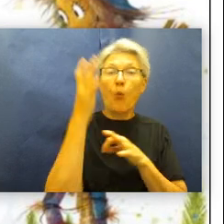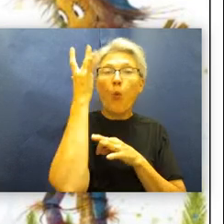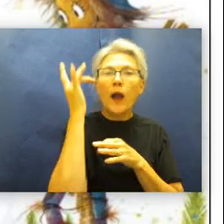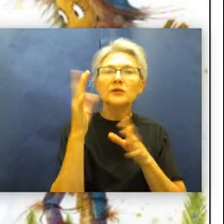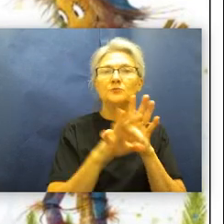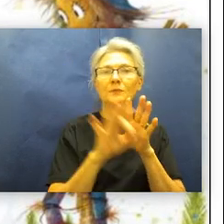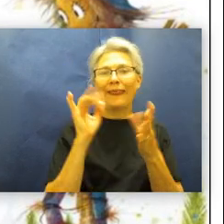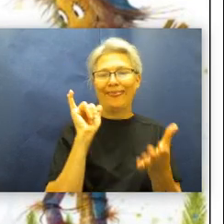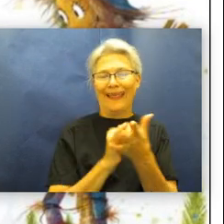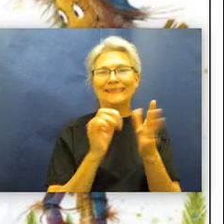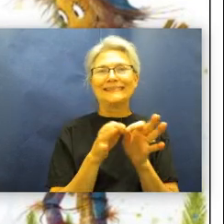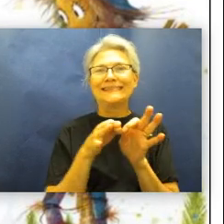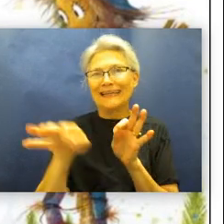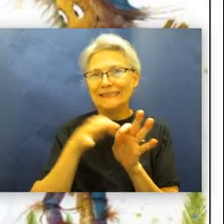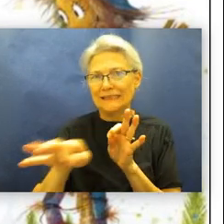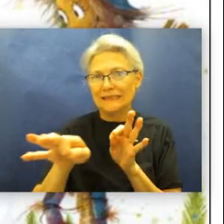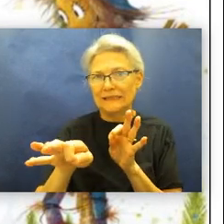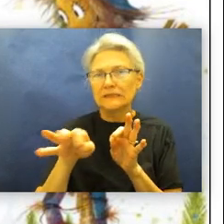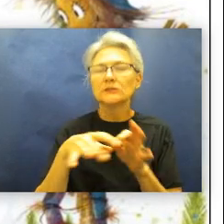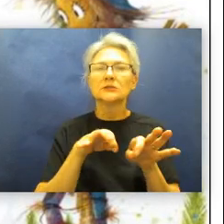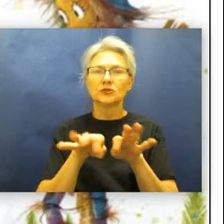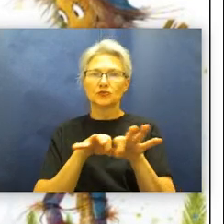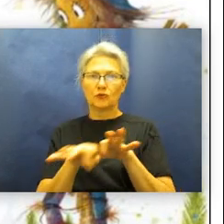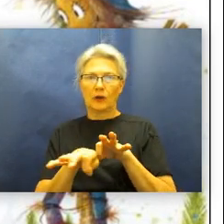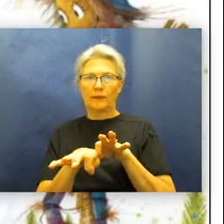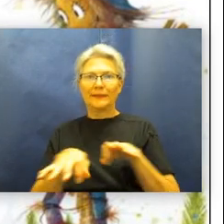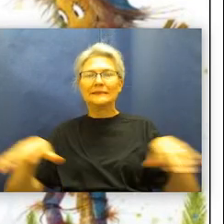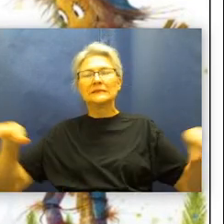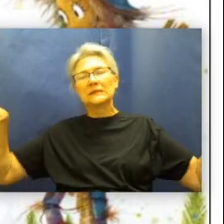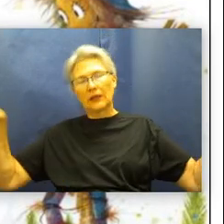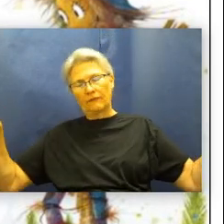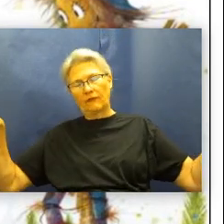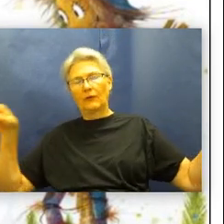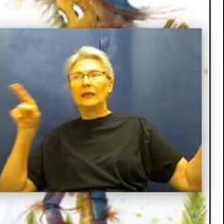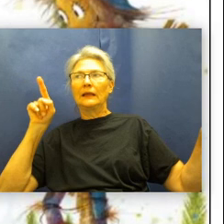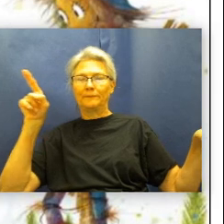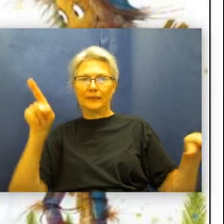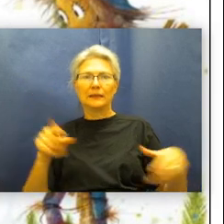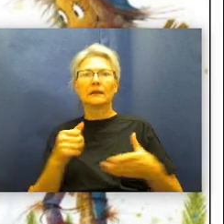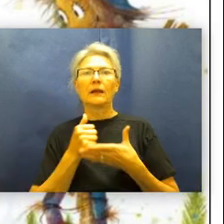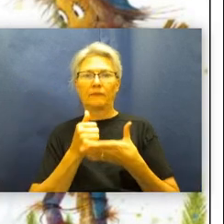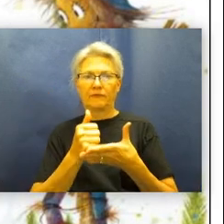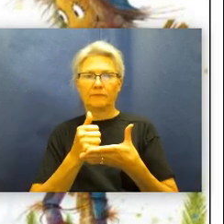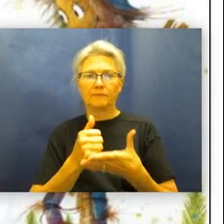that sentence to describe that Scarecrow was helpful.